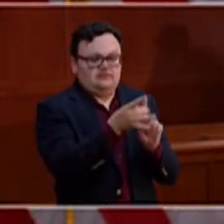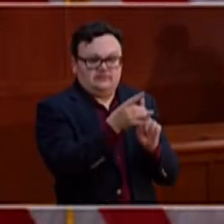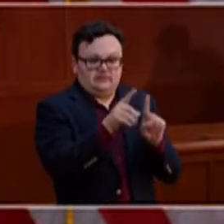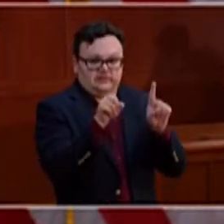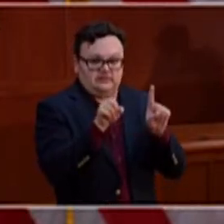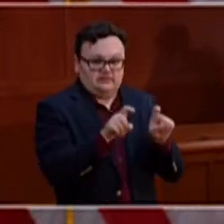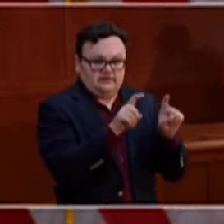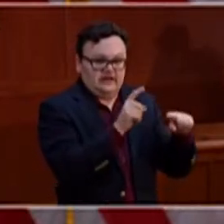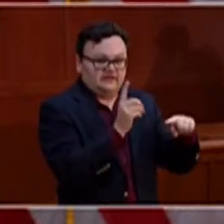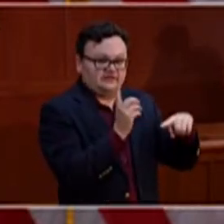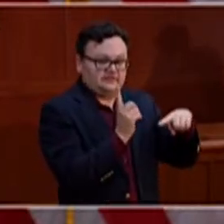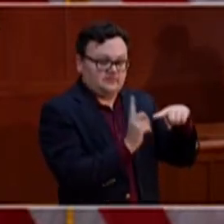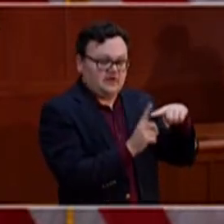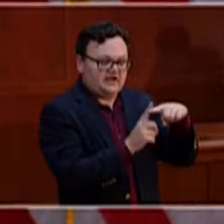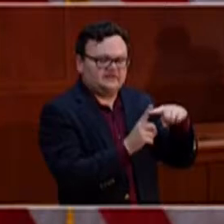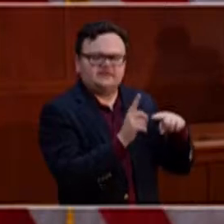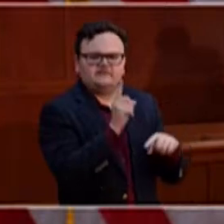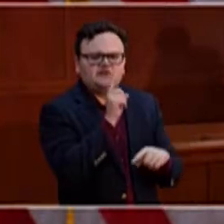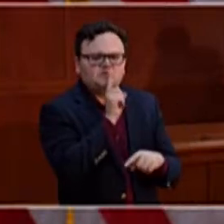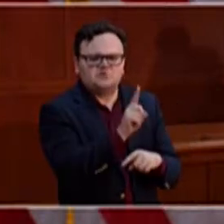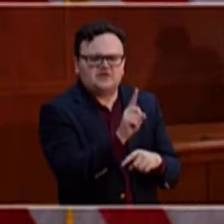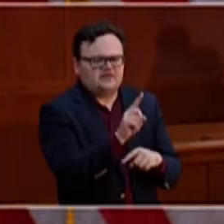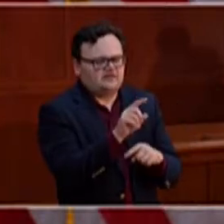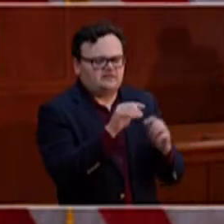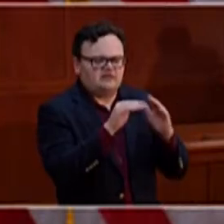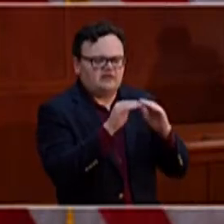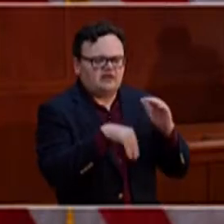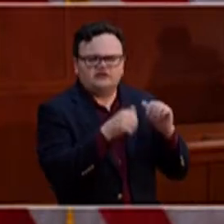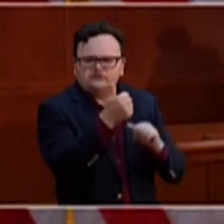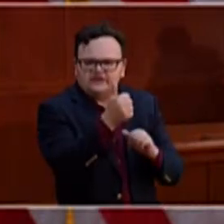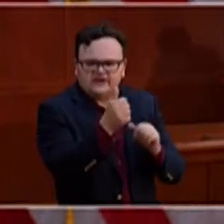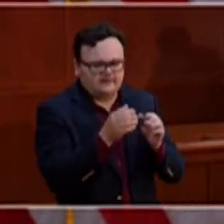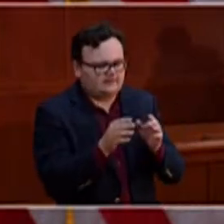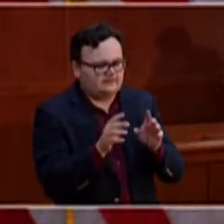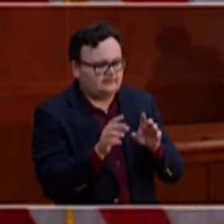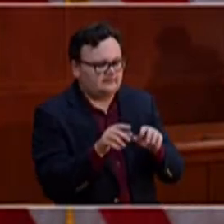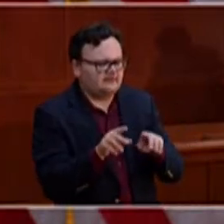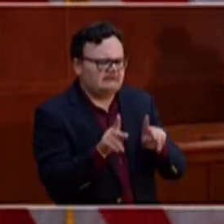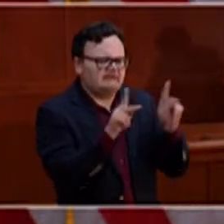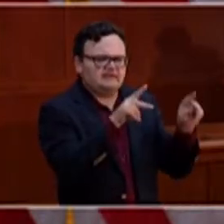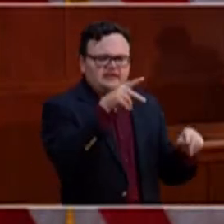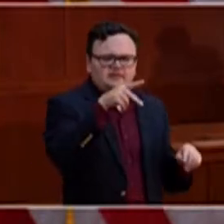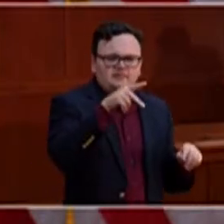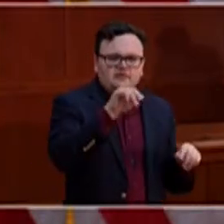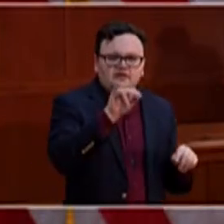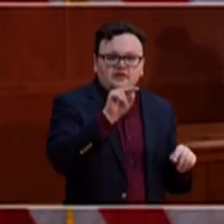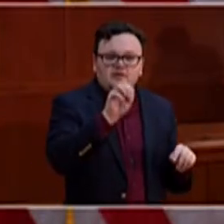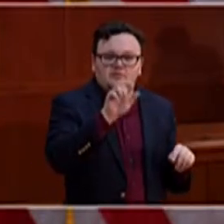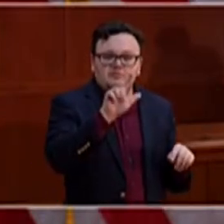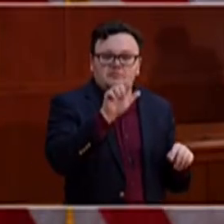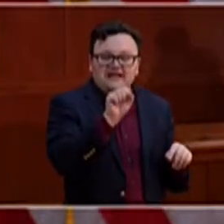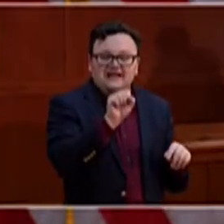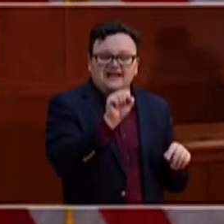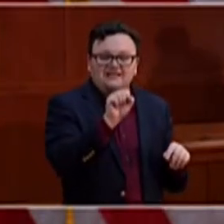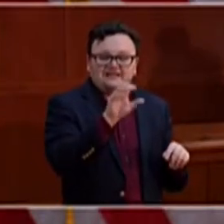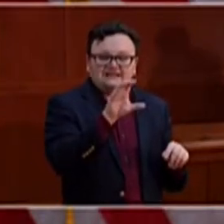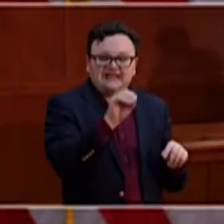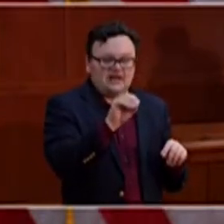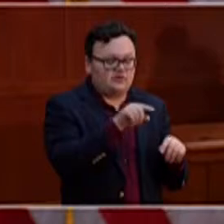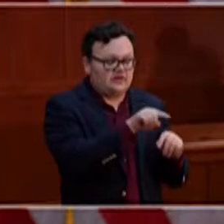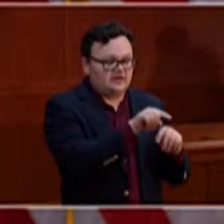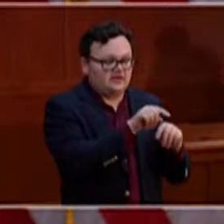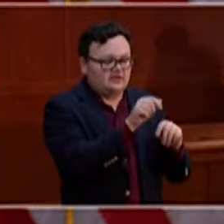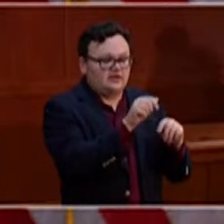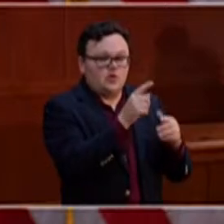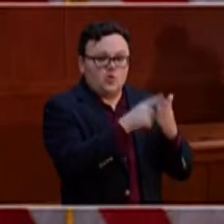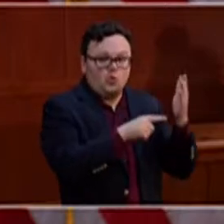Pinellas County, they've been consistently now single digits. That was not the case 2 weeks ago. And so these things